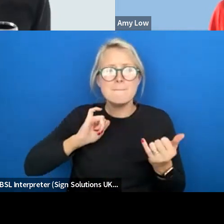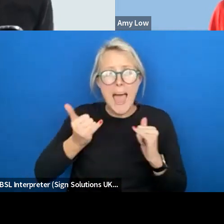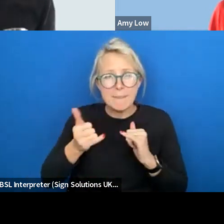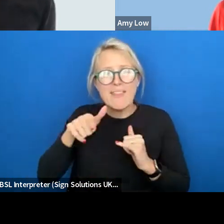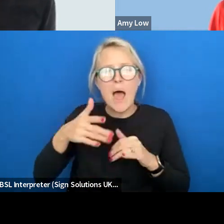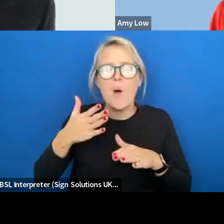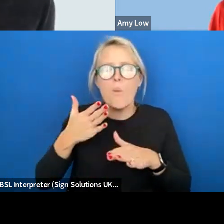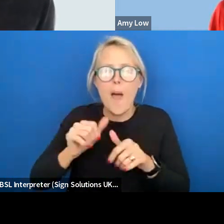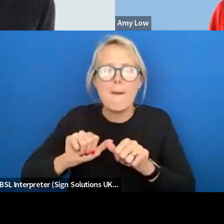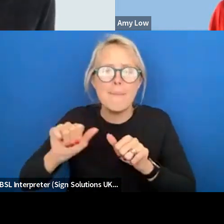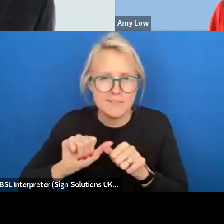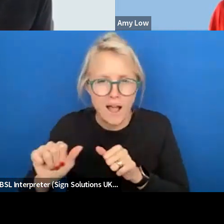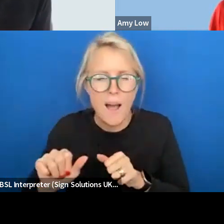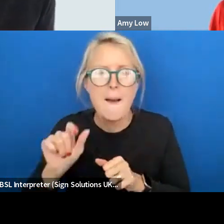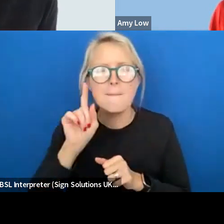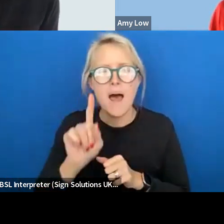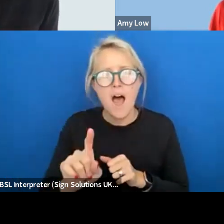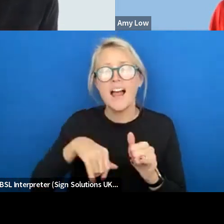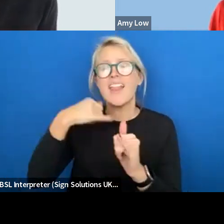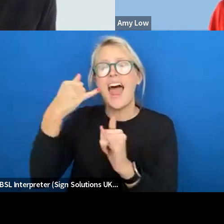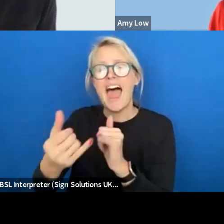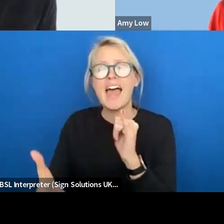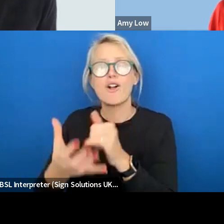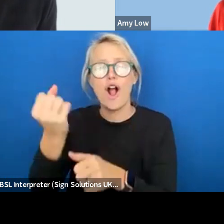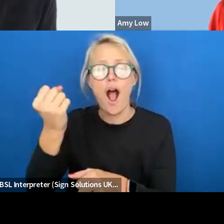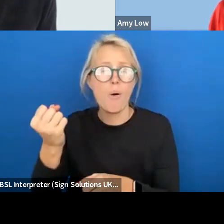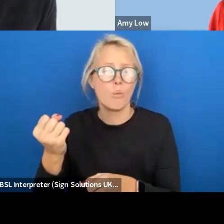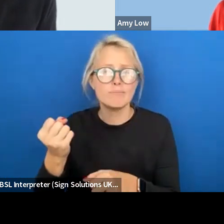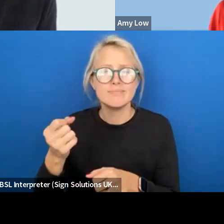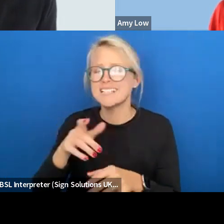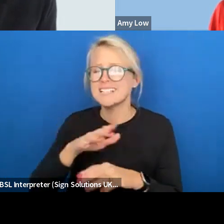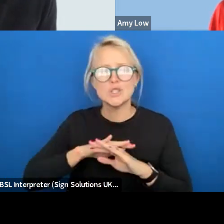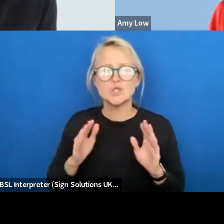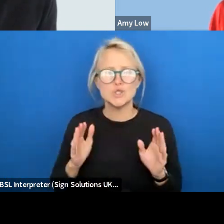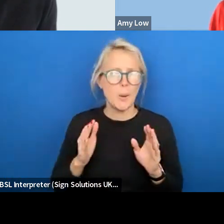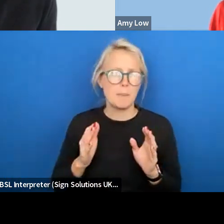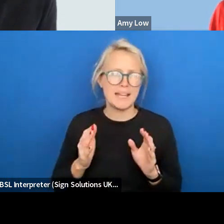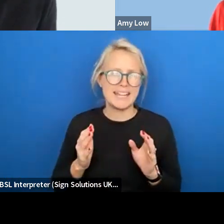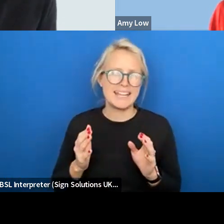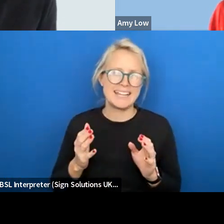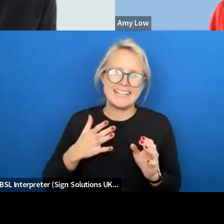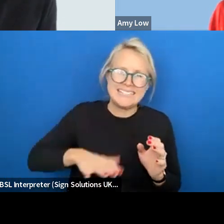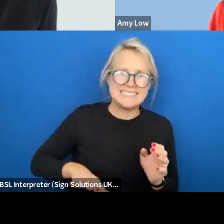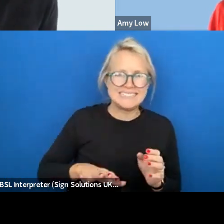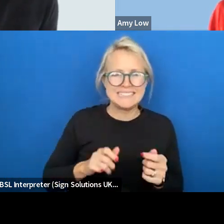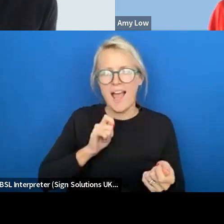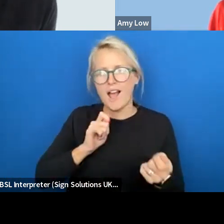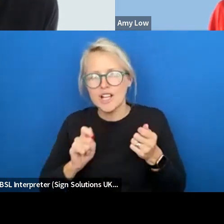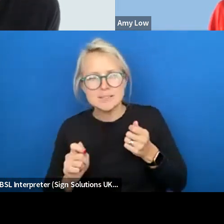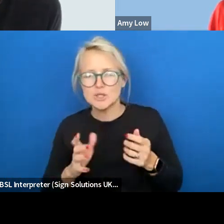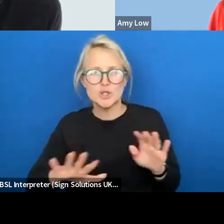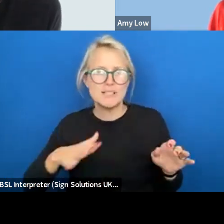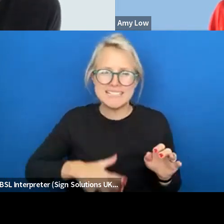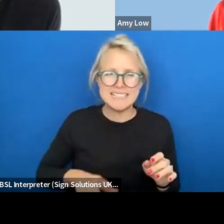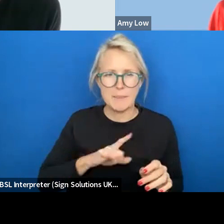would work a little better. Yeah. But the end goal is overall, it shouldn't be necessary. Adjustment shouldn't be necessary, because we